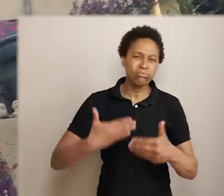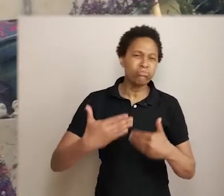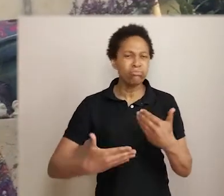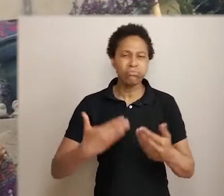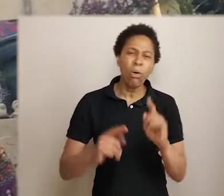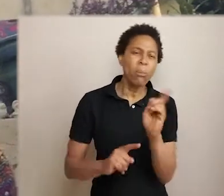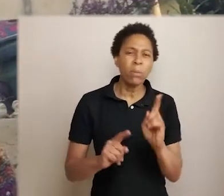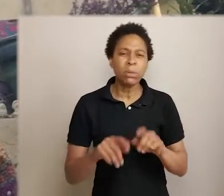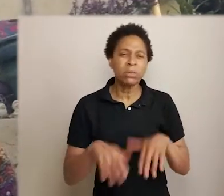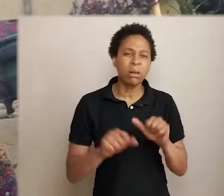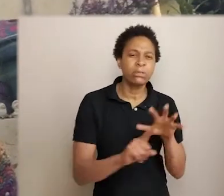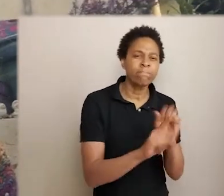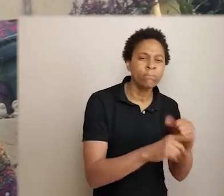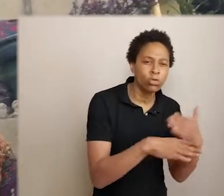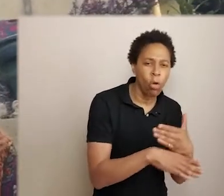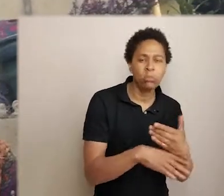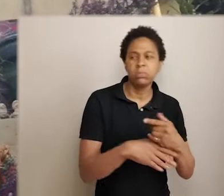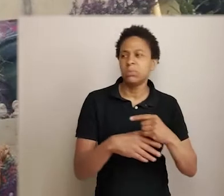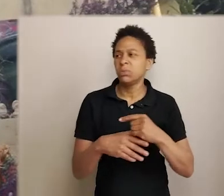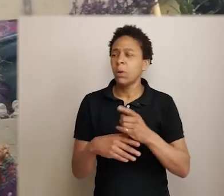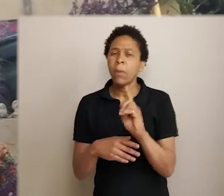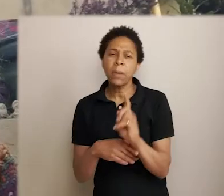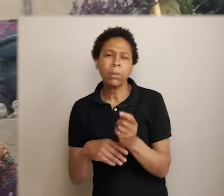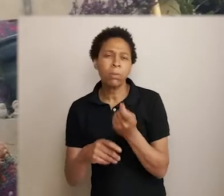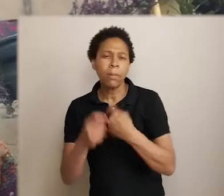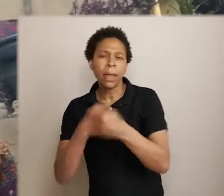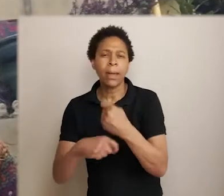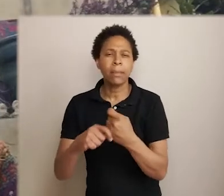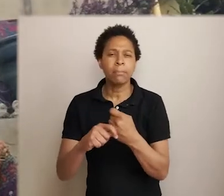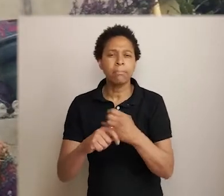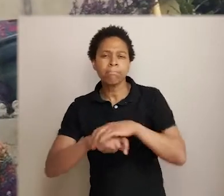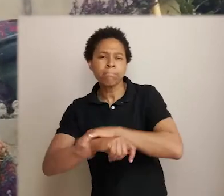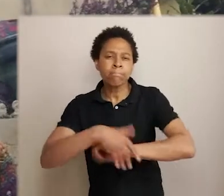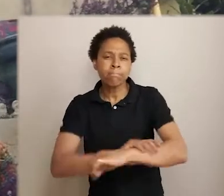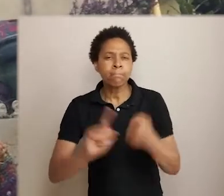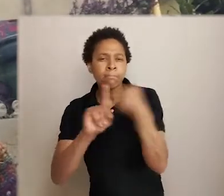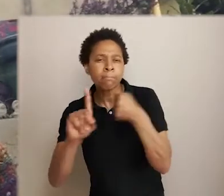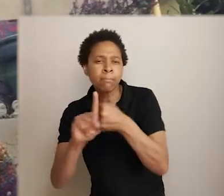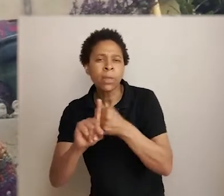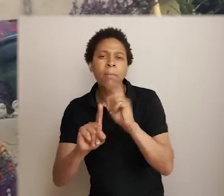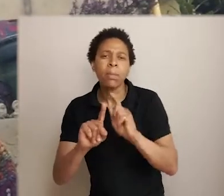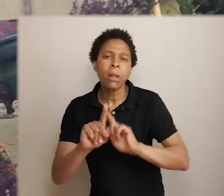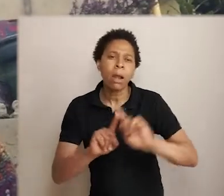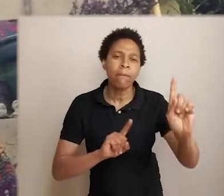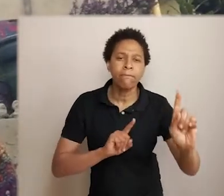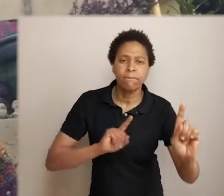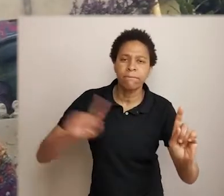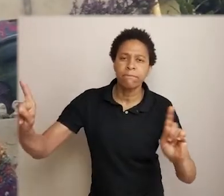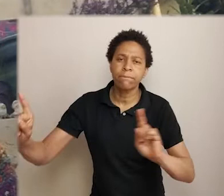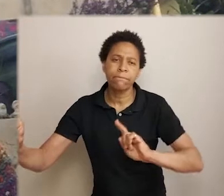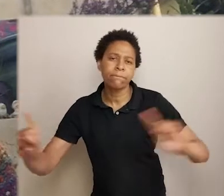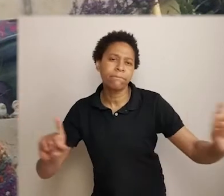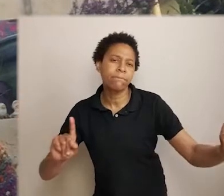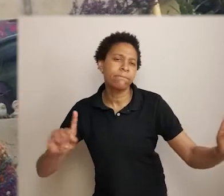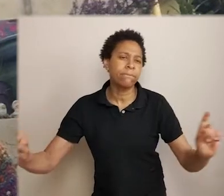as individuals got jobs, those of us who were working became more activist, we left the house one by one and established other small